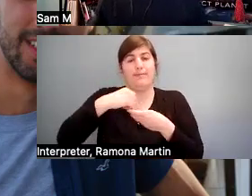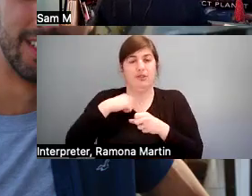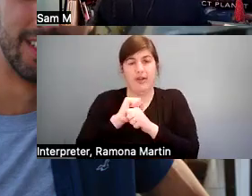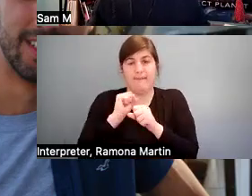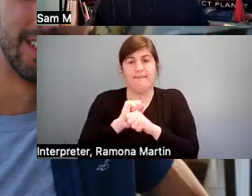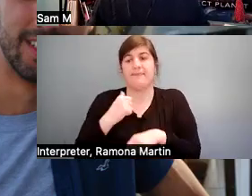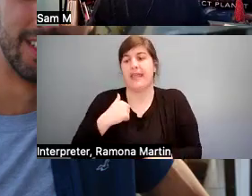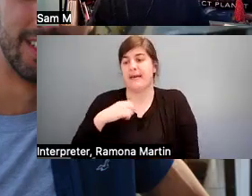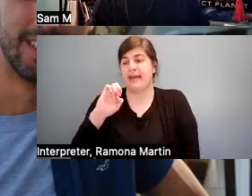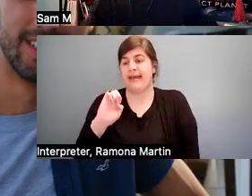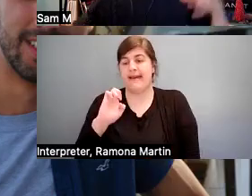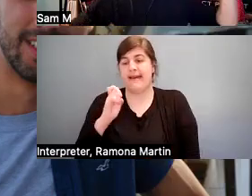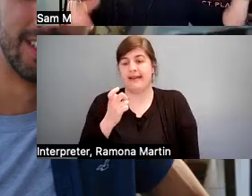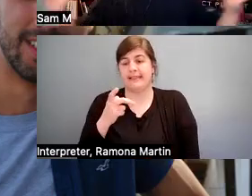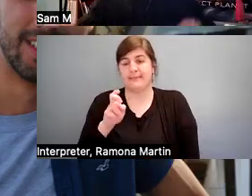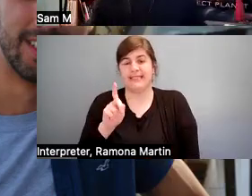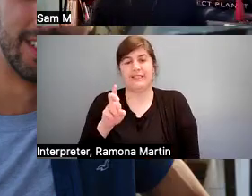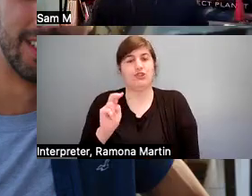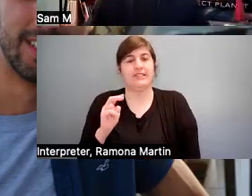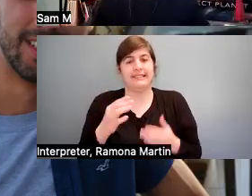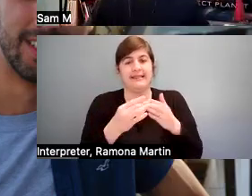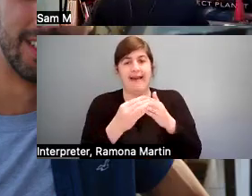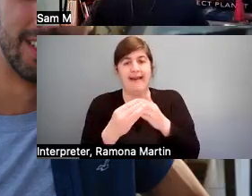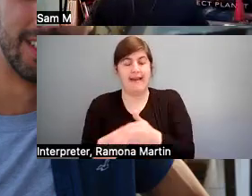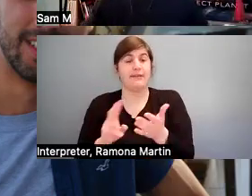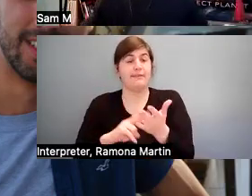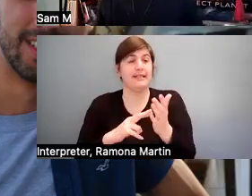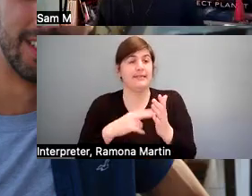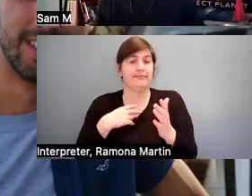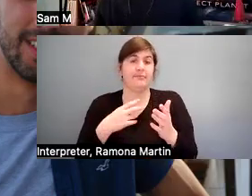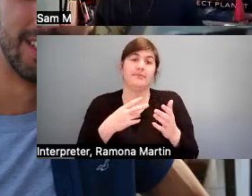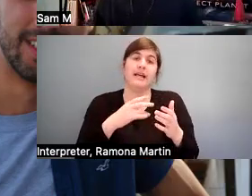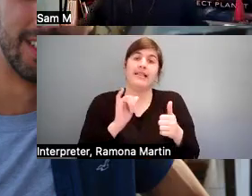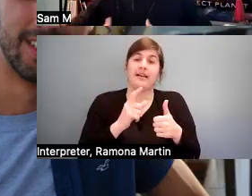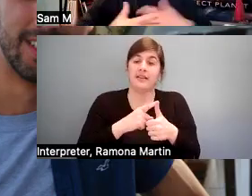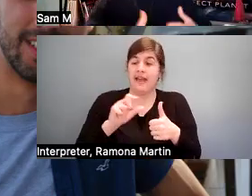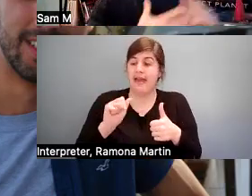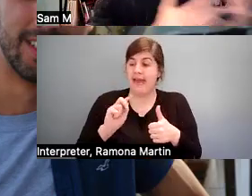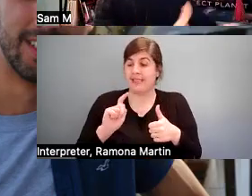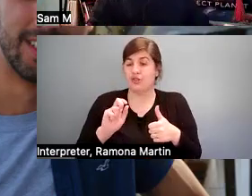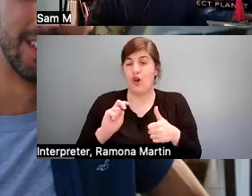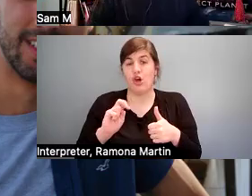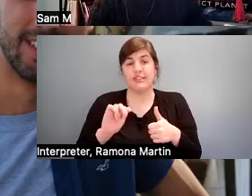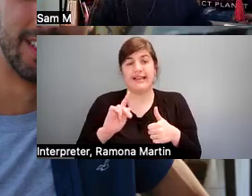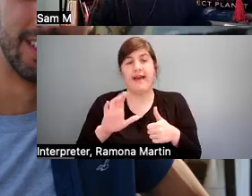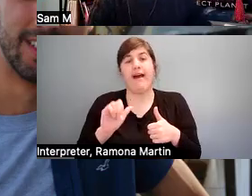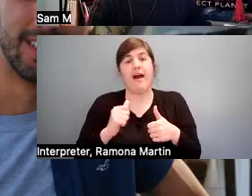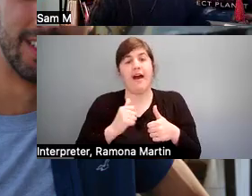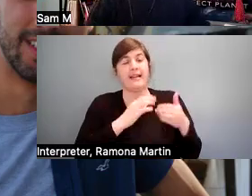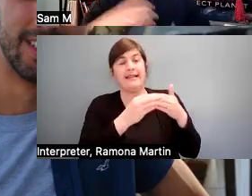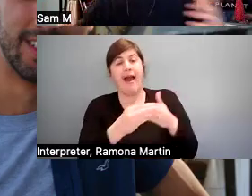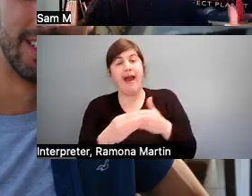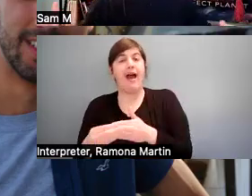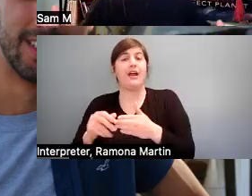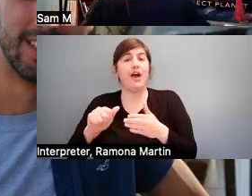expedition guide. So I go to extreme regions of the world, mainly Antarctica, and I guide other people around those regions.